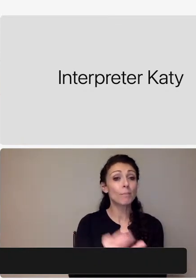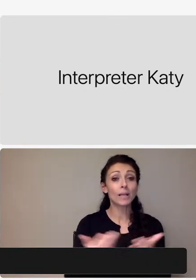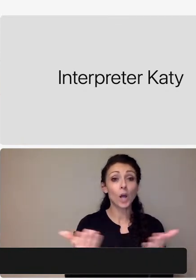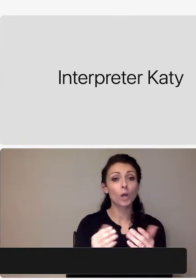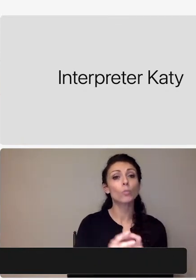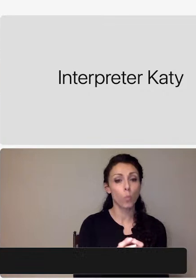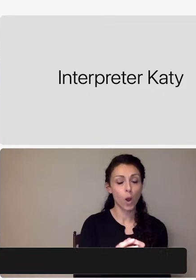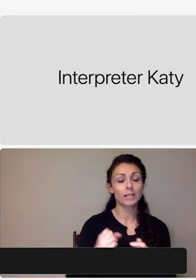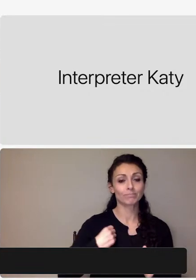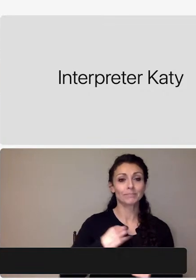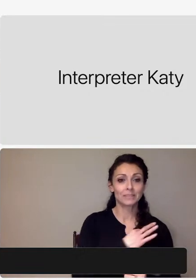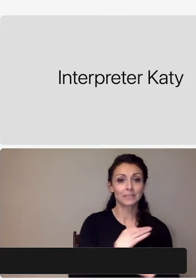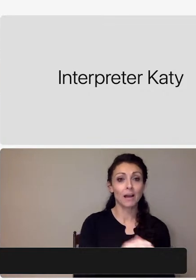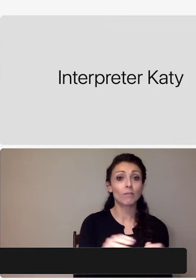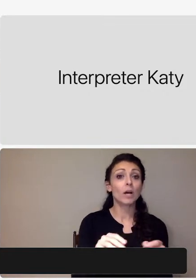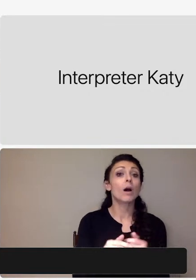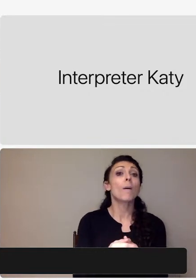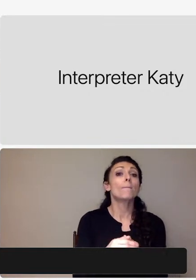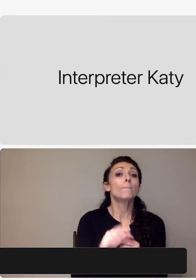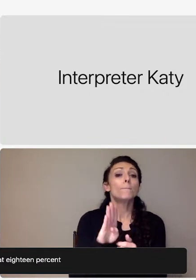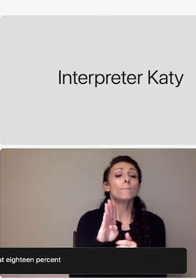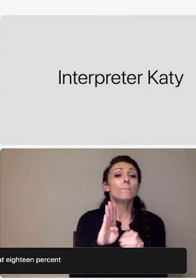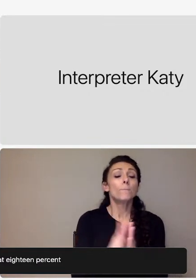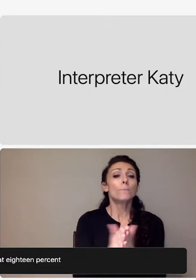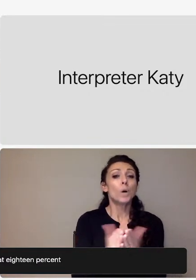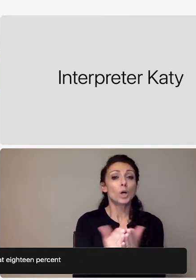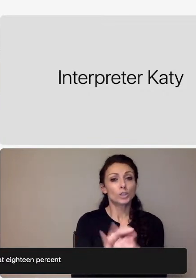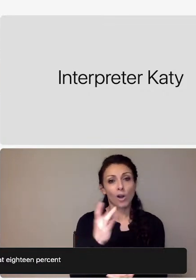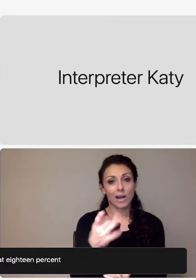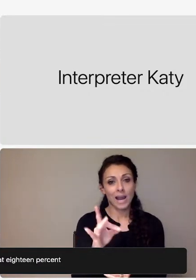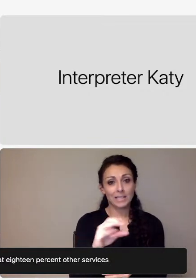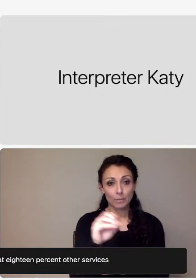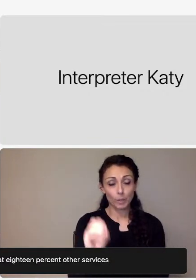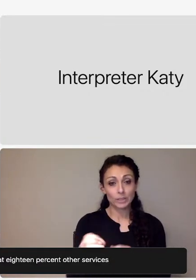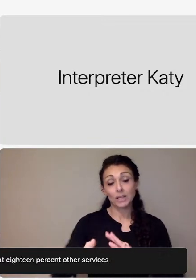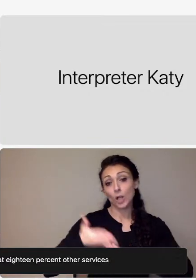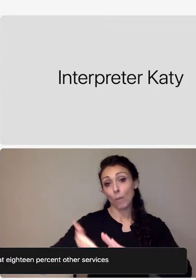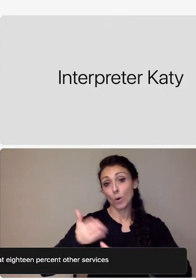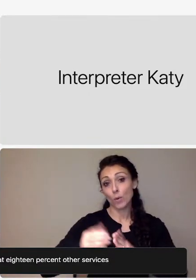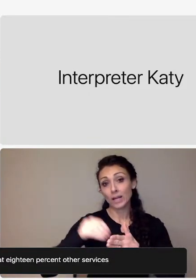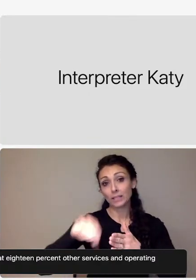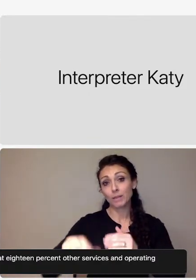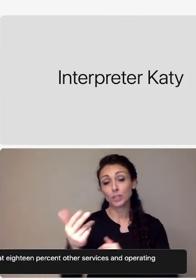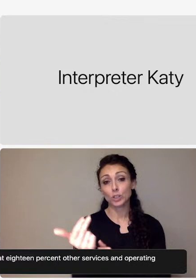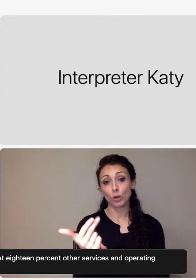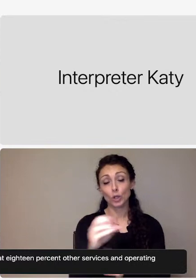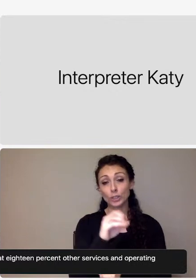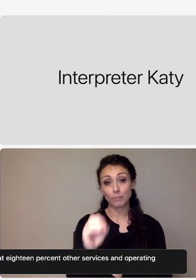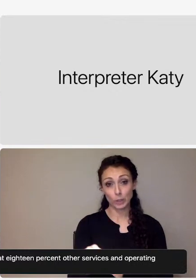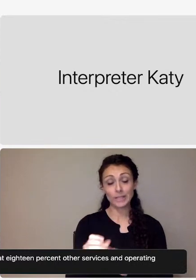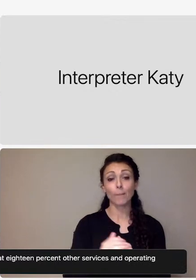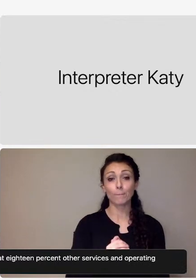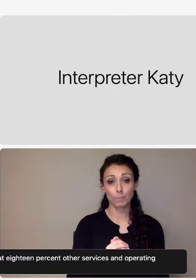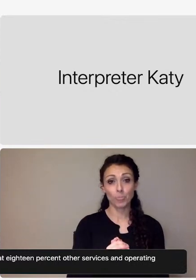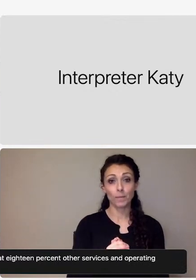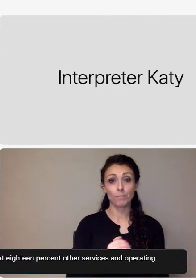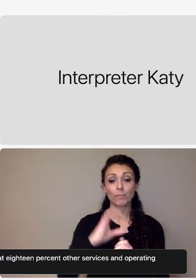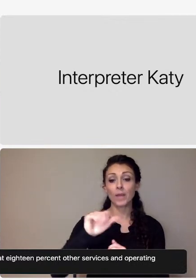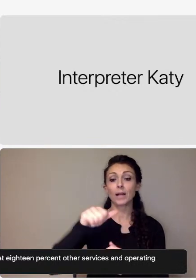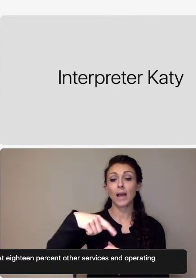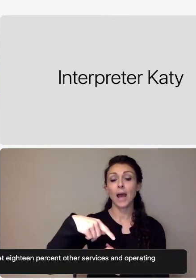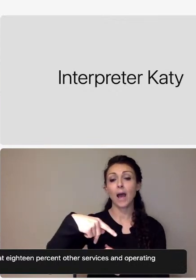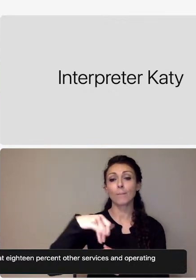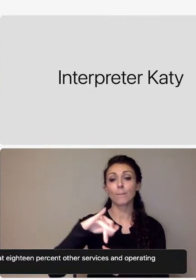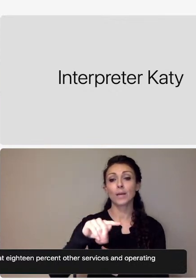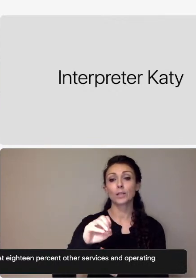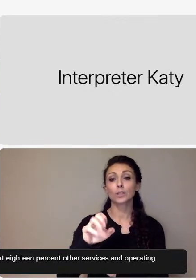and supplies at 18 other services and operating expenses at 13 capital outlay